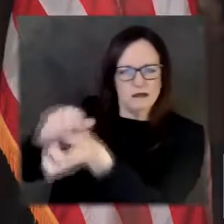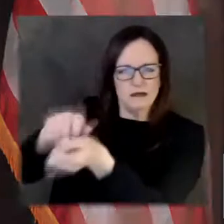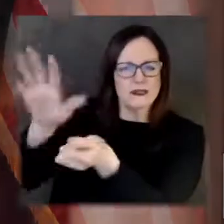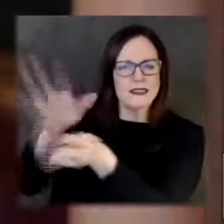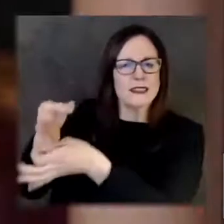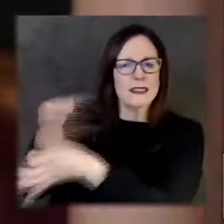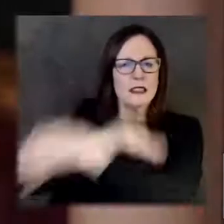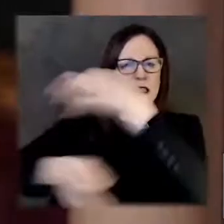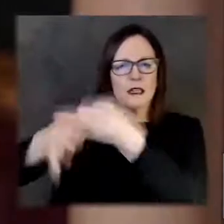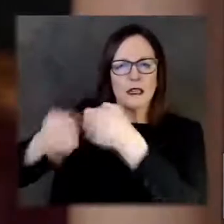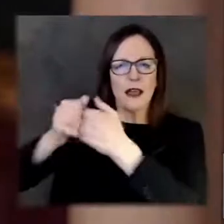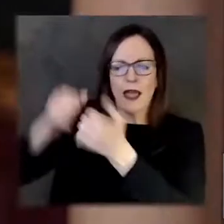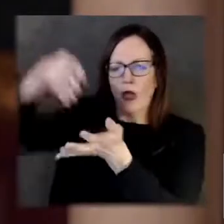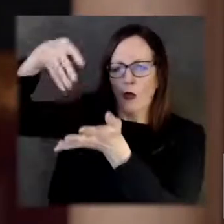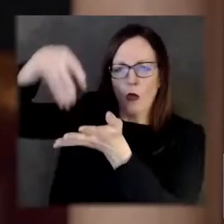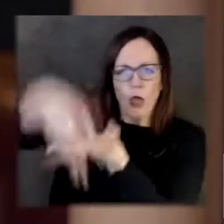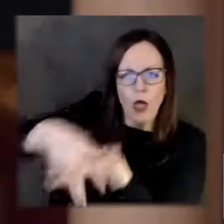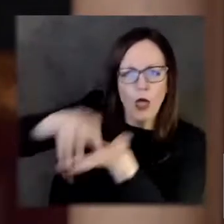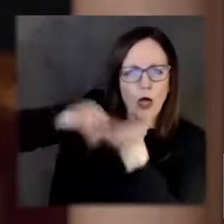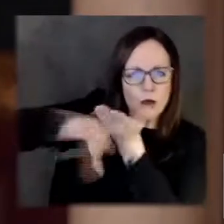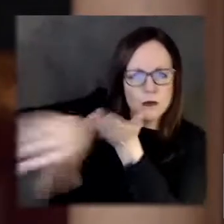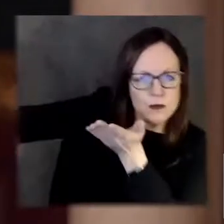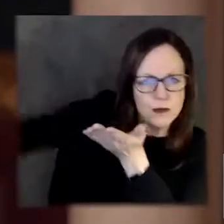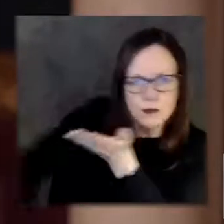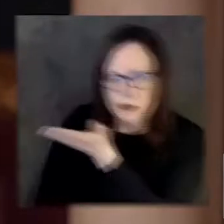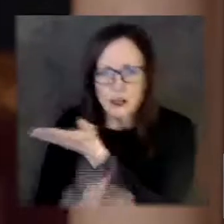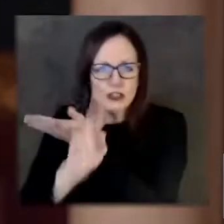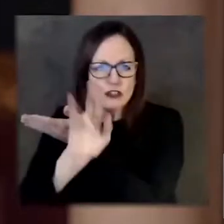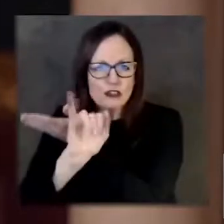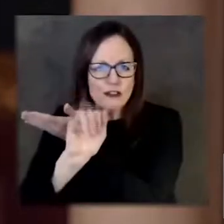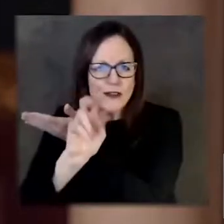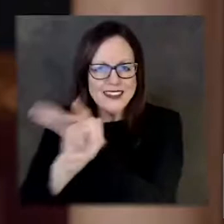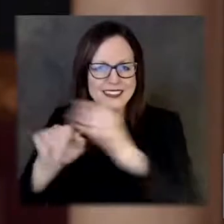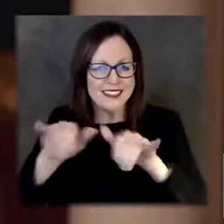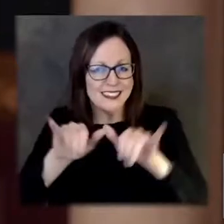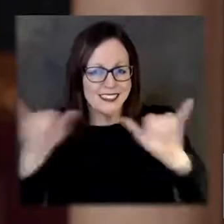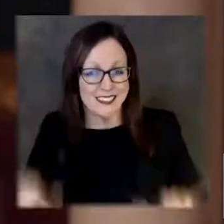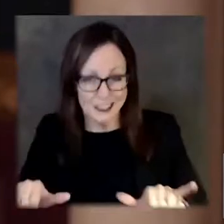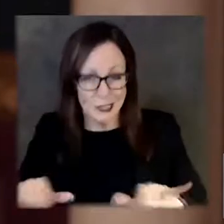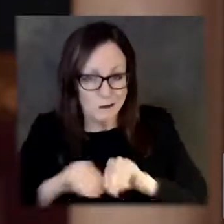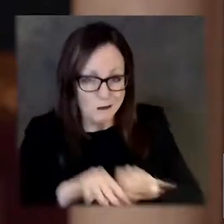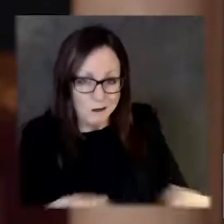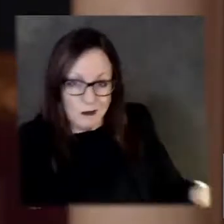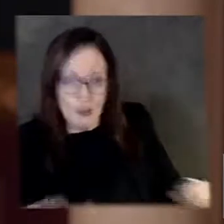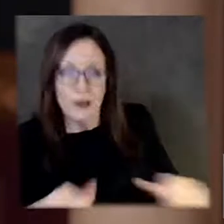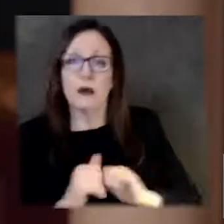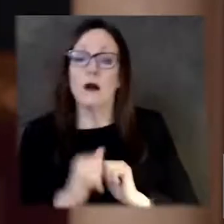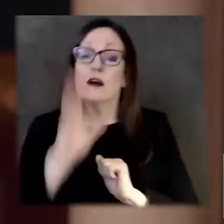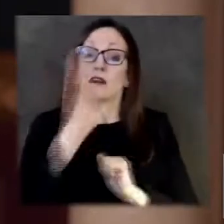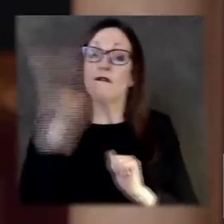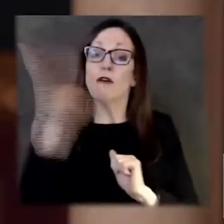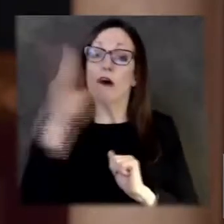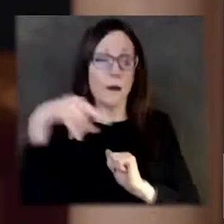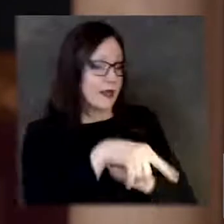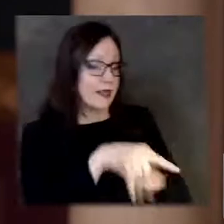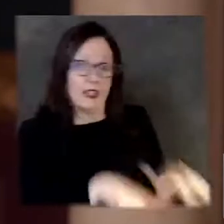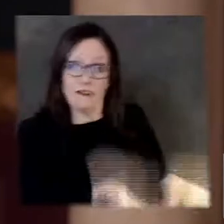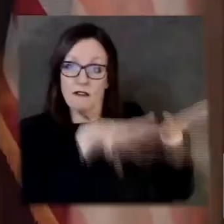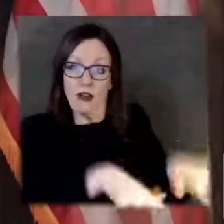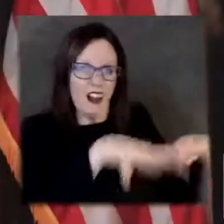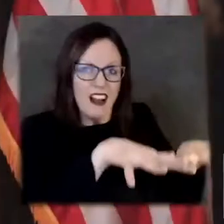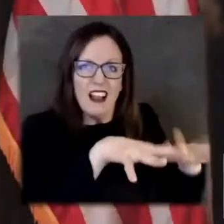flooding, and support farmers and families and small business owners when they lose their crops or their properties are